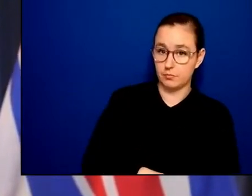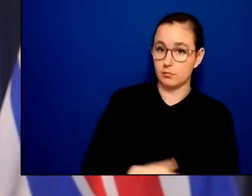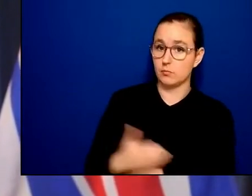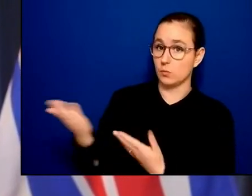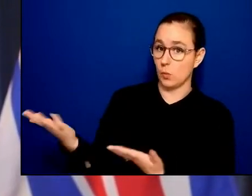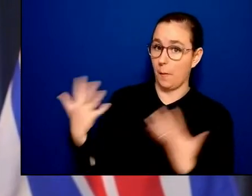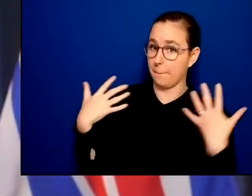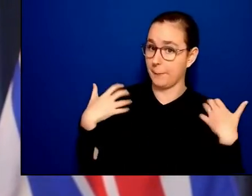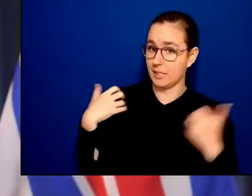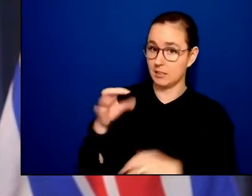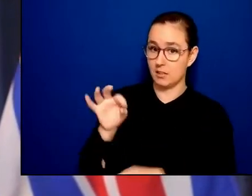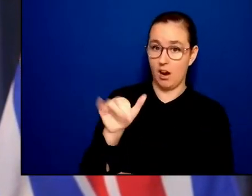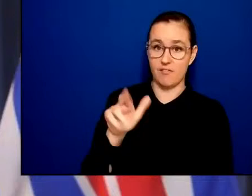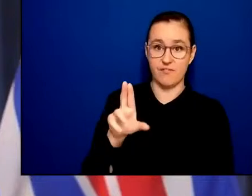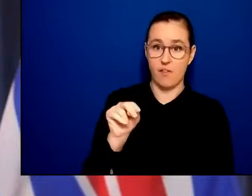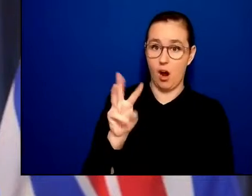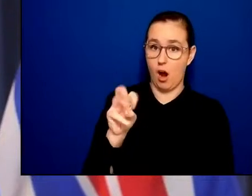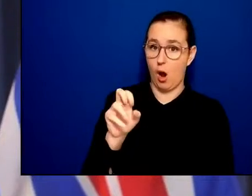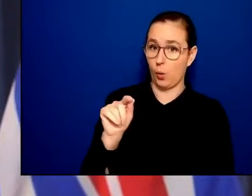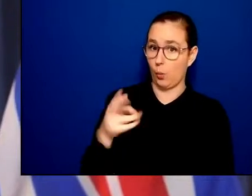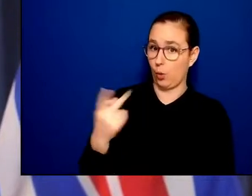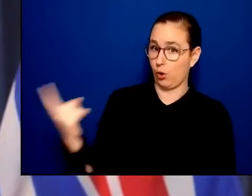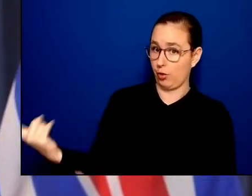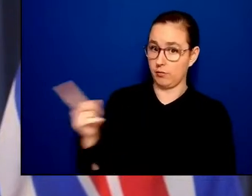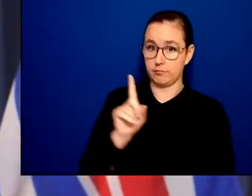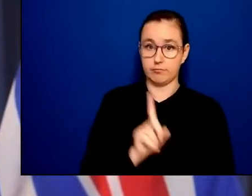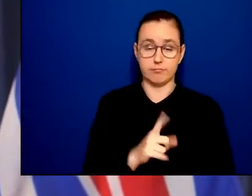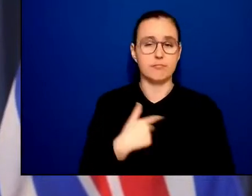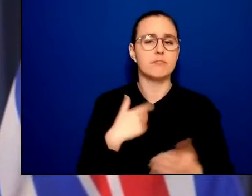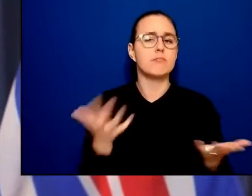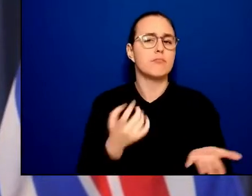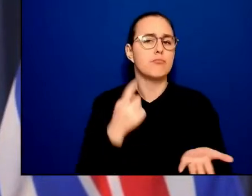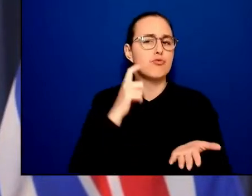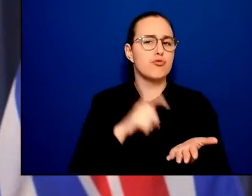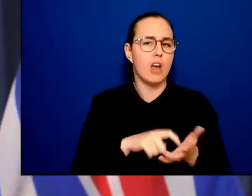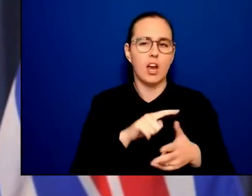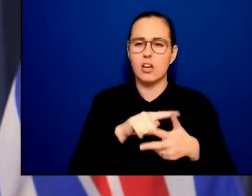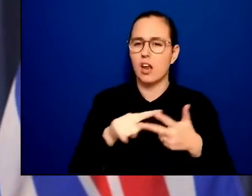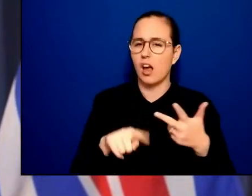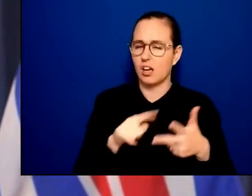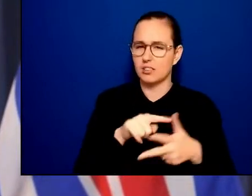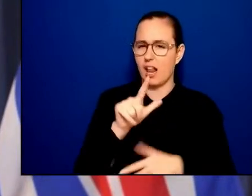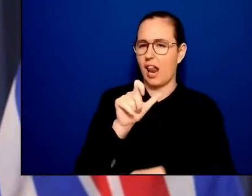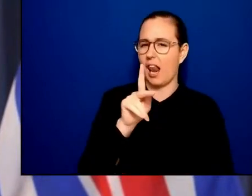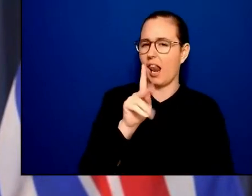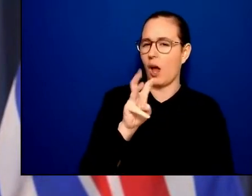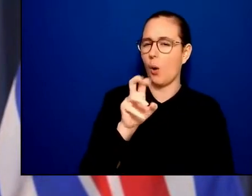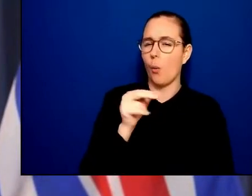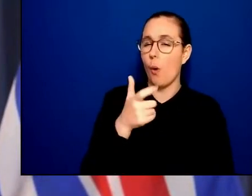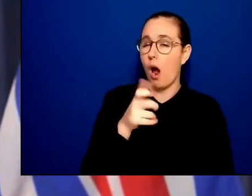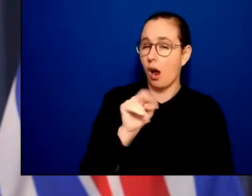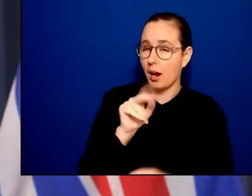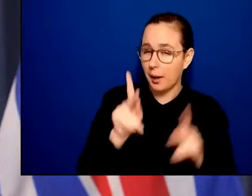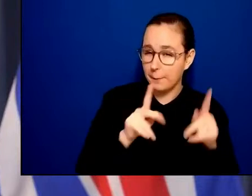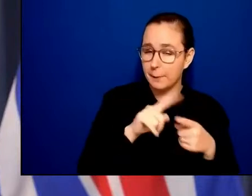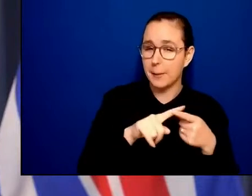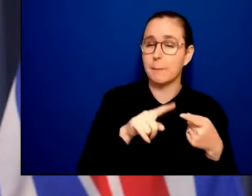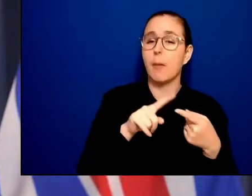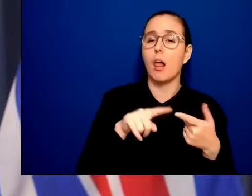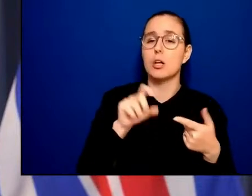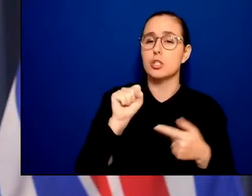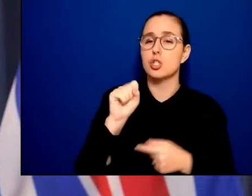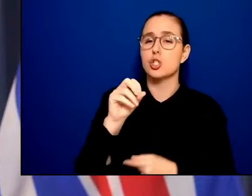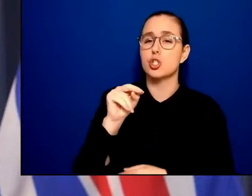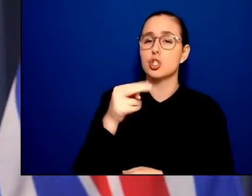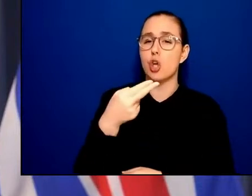the Lekwungen-speaking people and the Songhees and Esquimalt First Nations. Joining me today is Minister Rob Fleming, Minister of Transportation